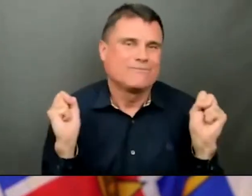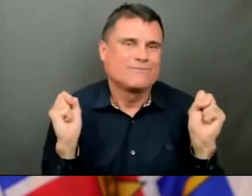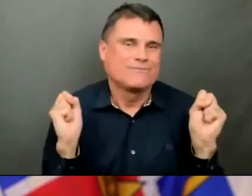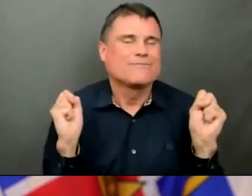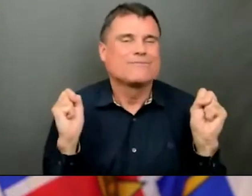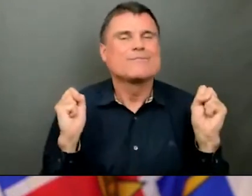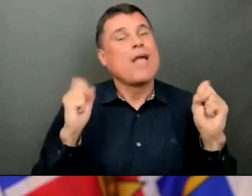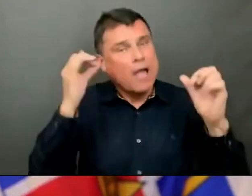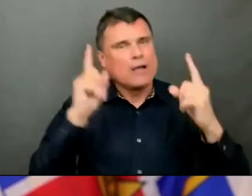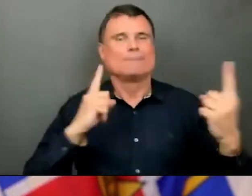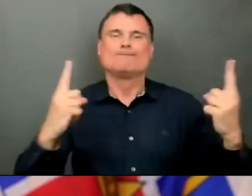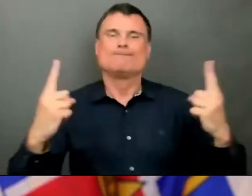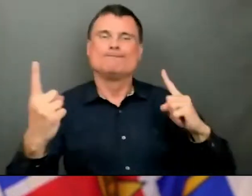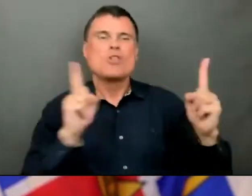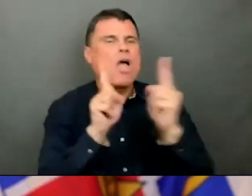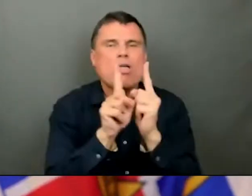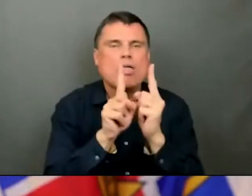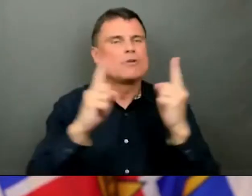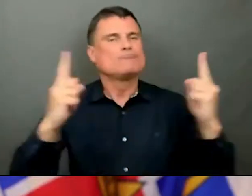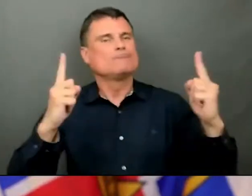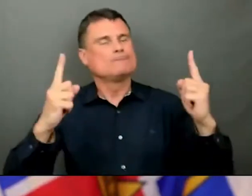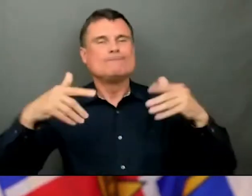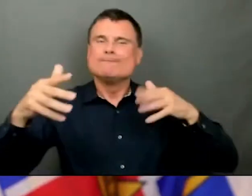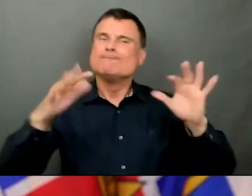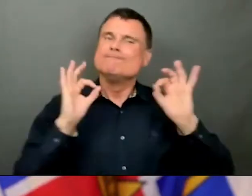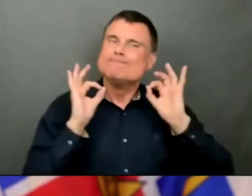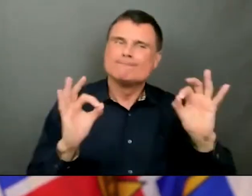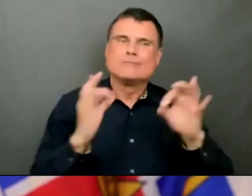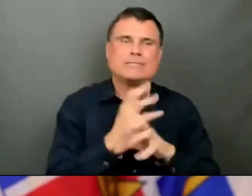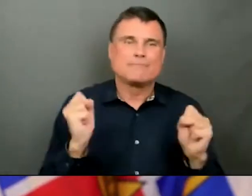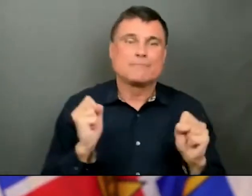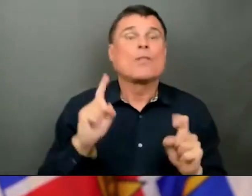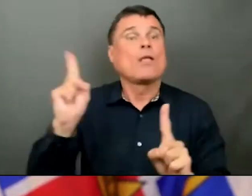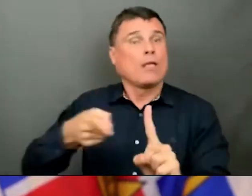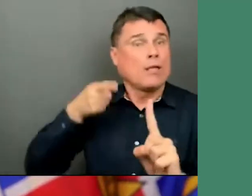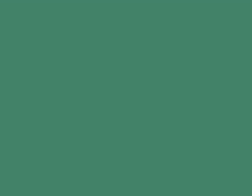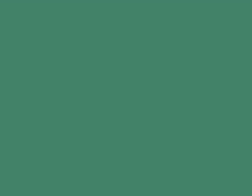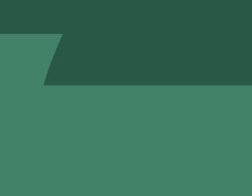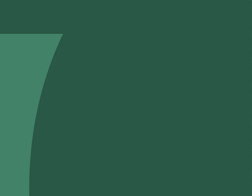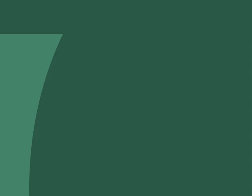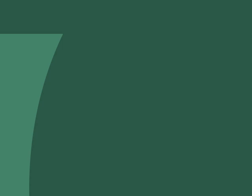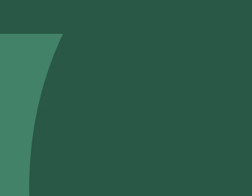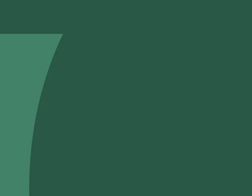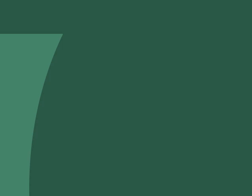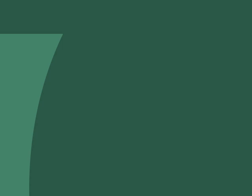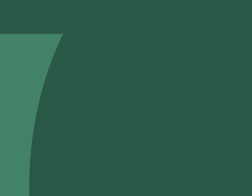keeping our distance, and especially after we've been immunized, we know that the risk goes down even more.